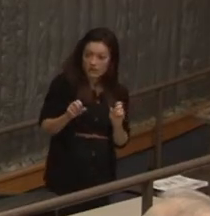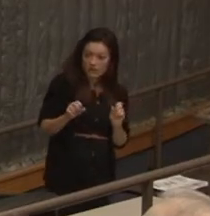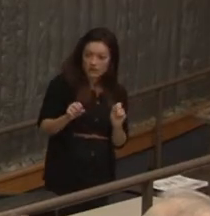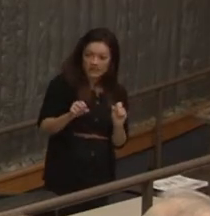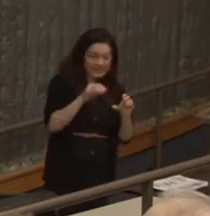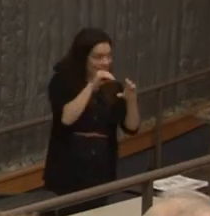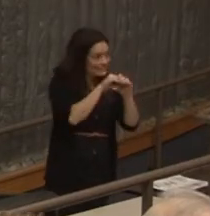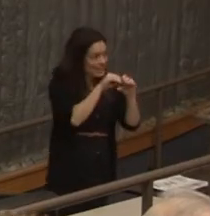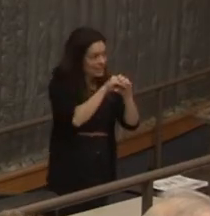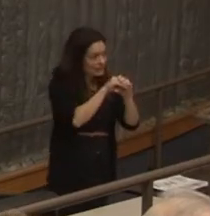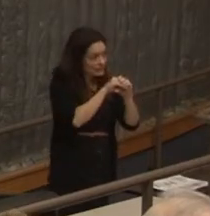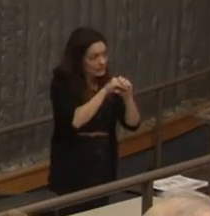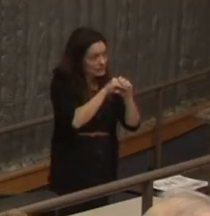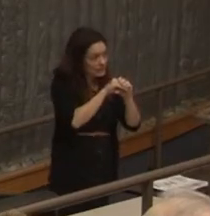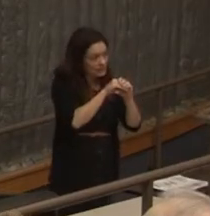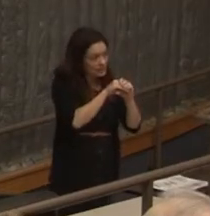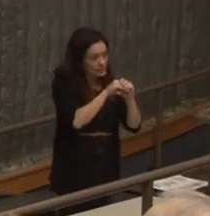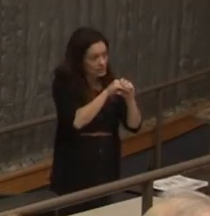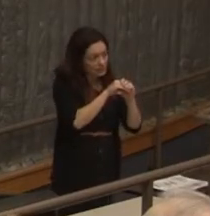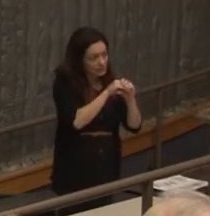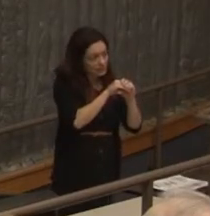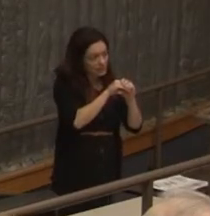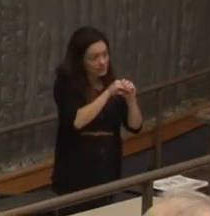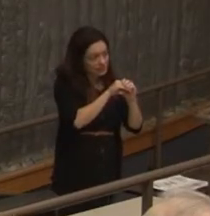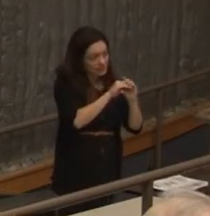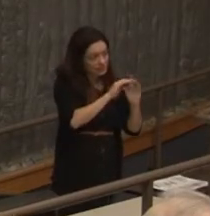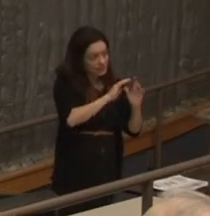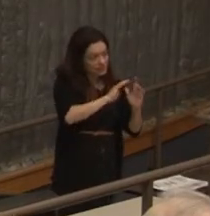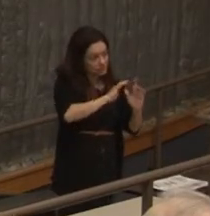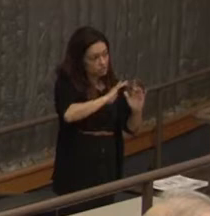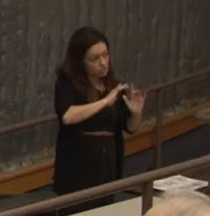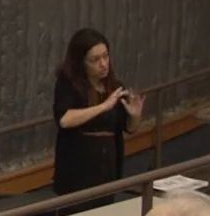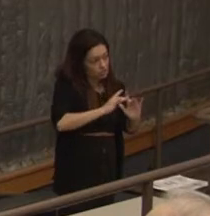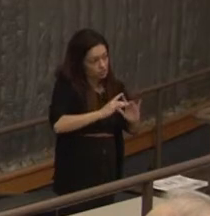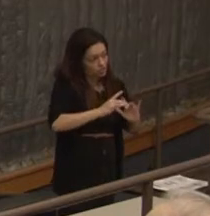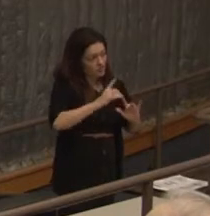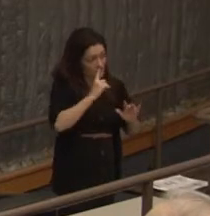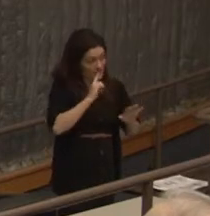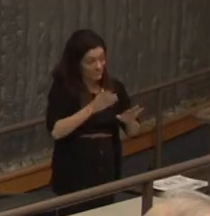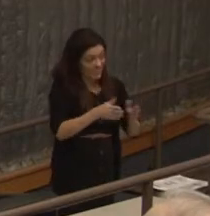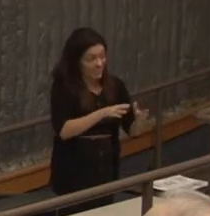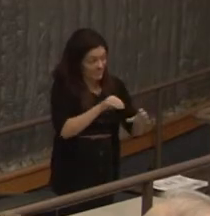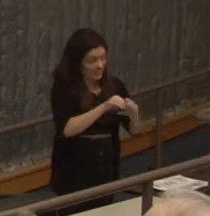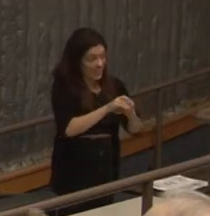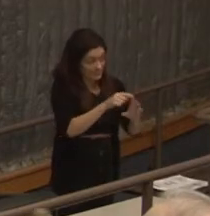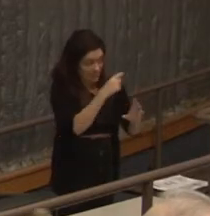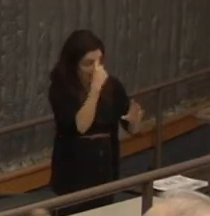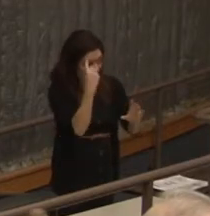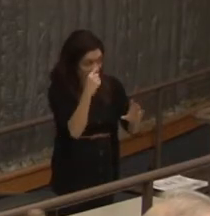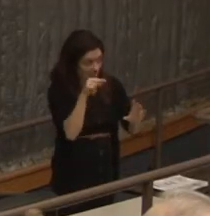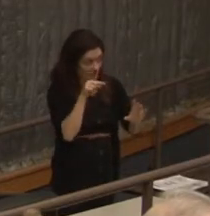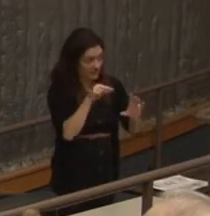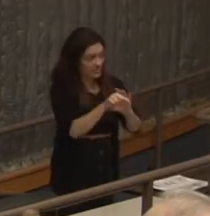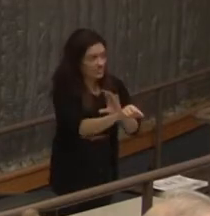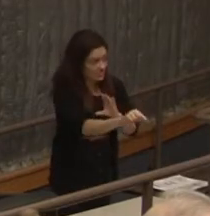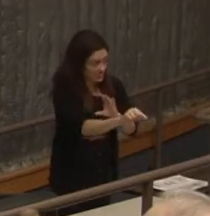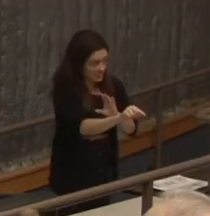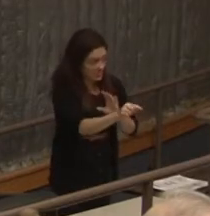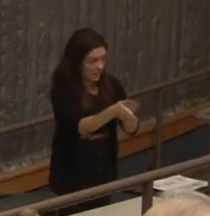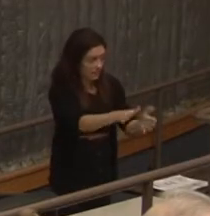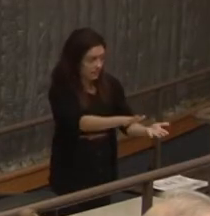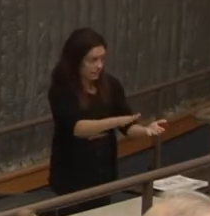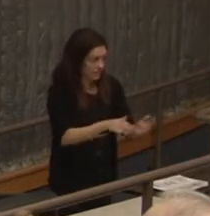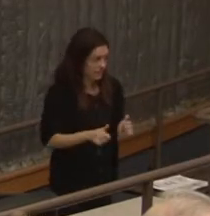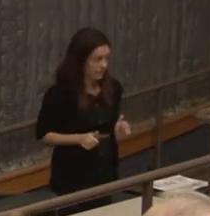the people went on a journey toward their death. One of the things Sam tries to do in painting